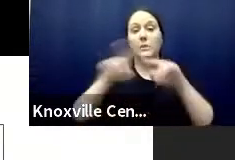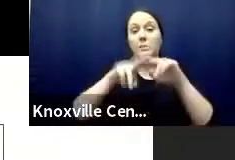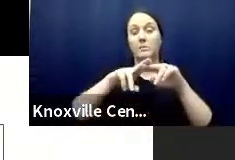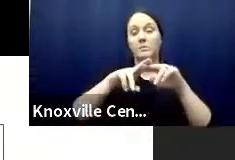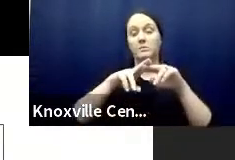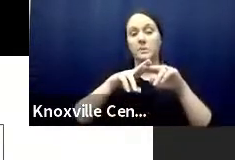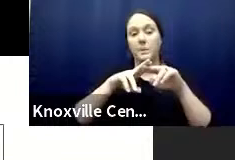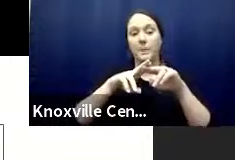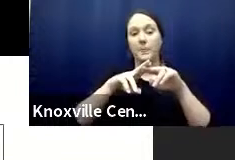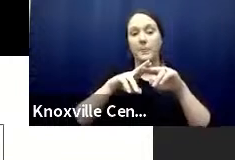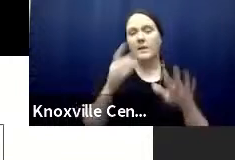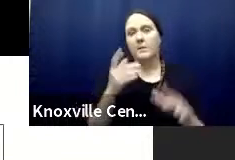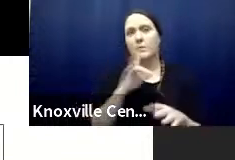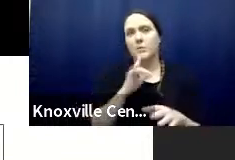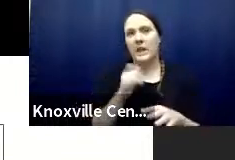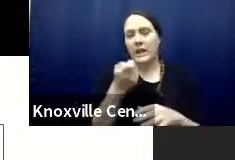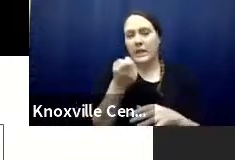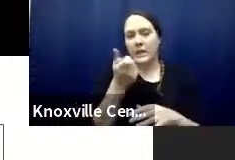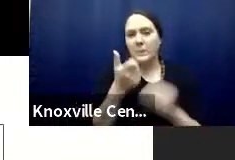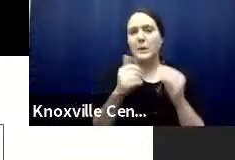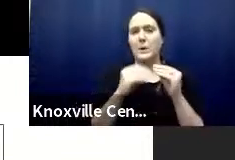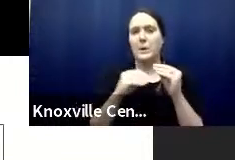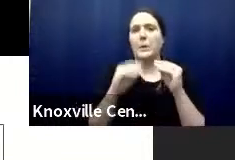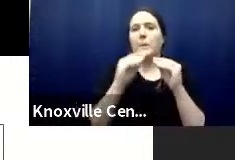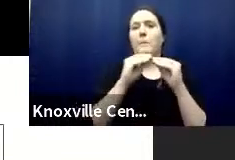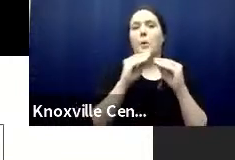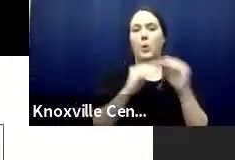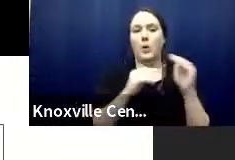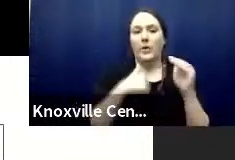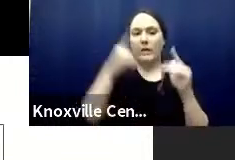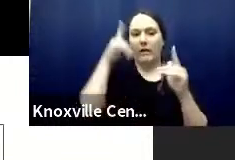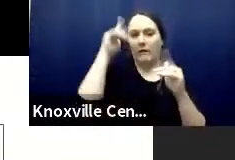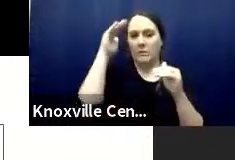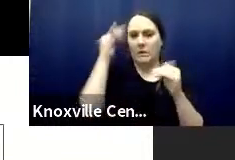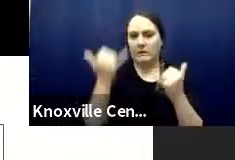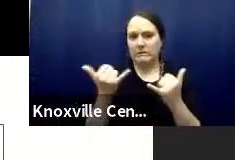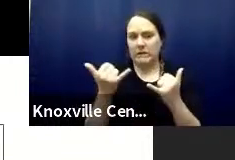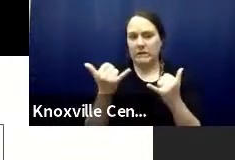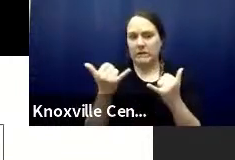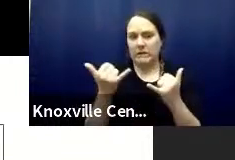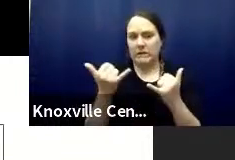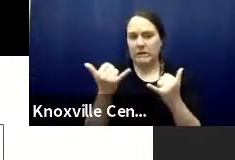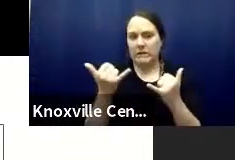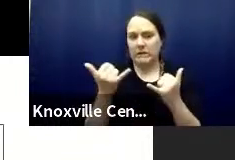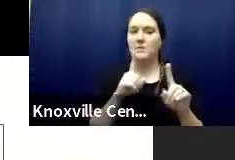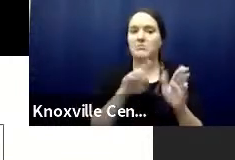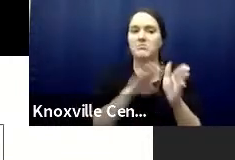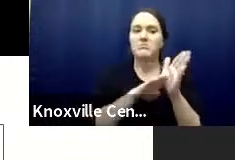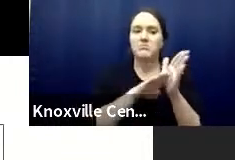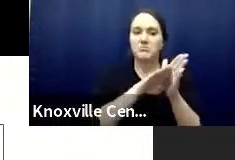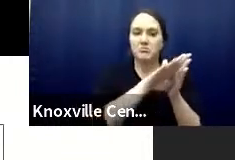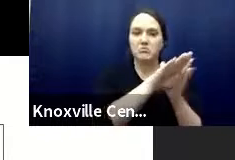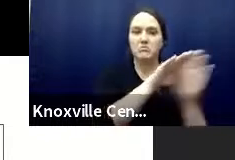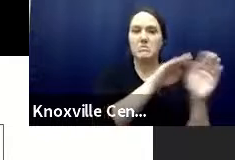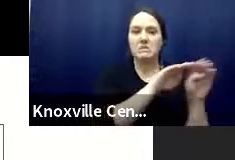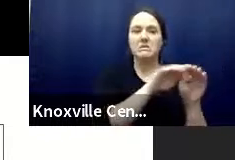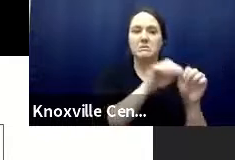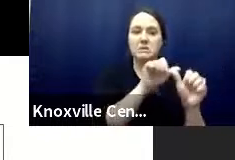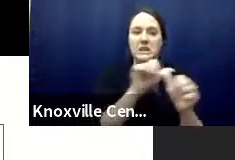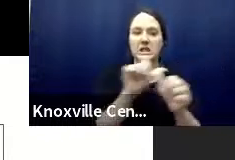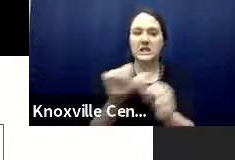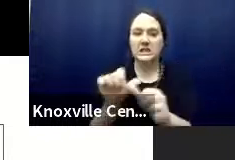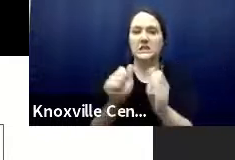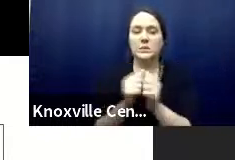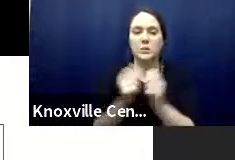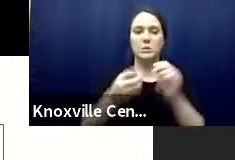increased actually a little more than I might have expected at this point, but it's certainly tracking consistently with the increase